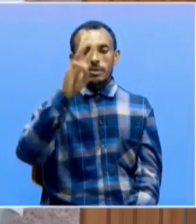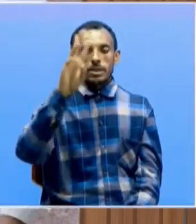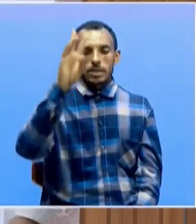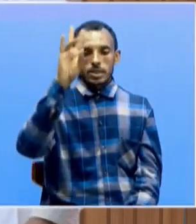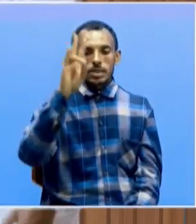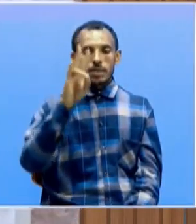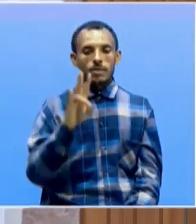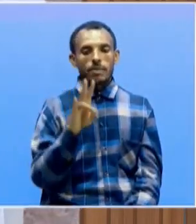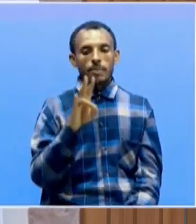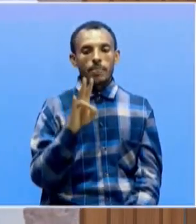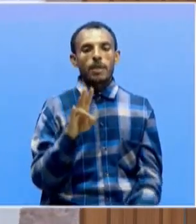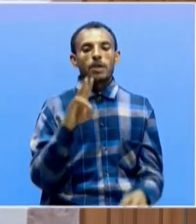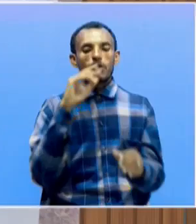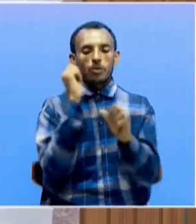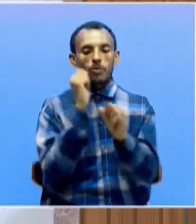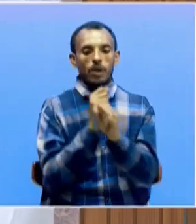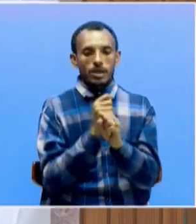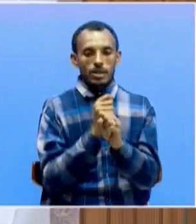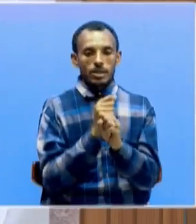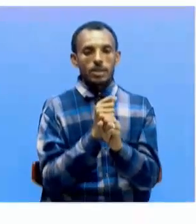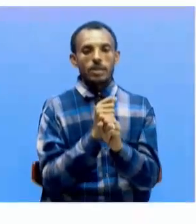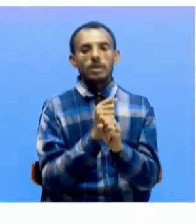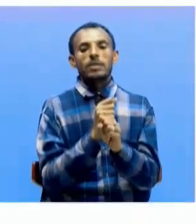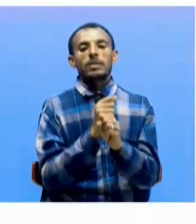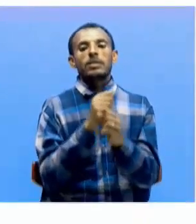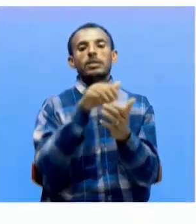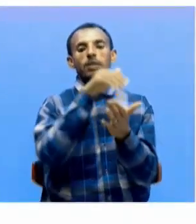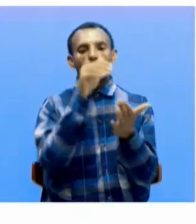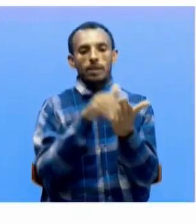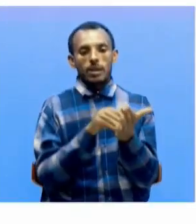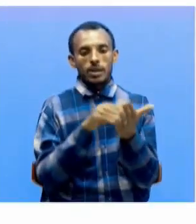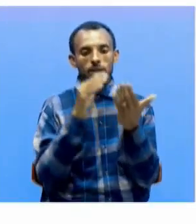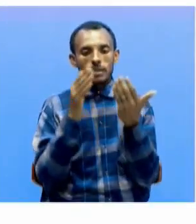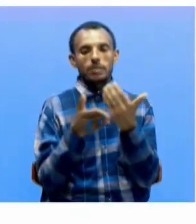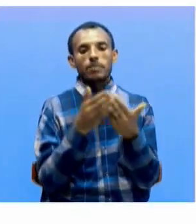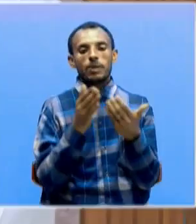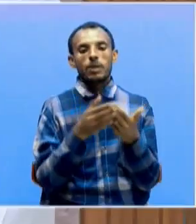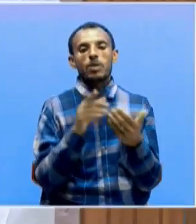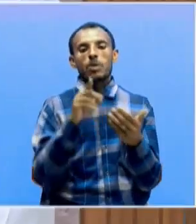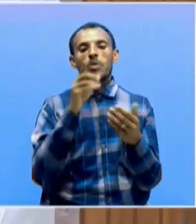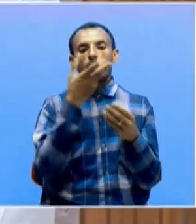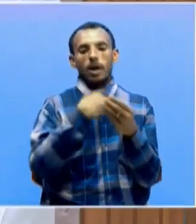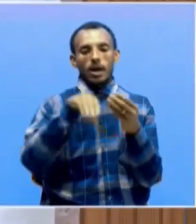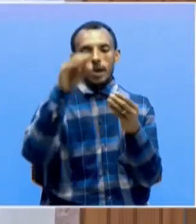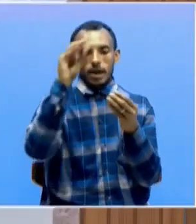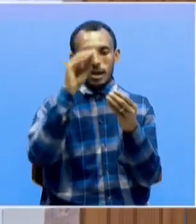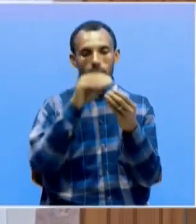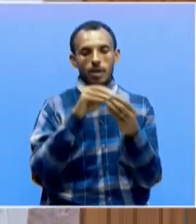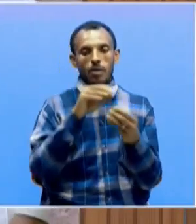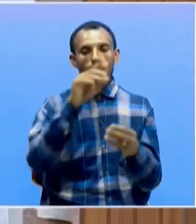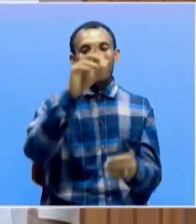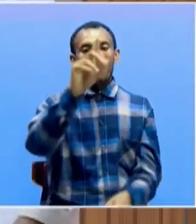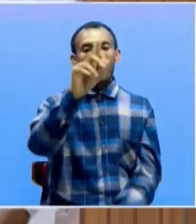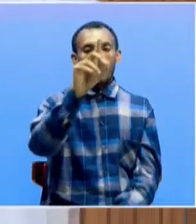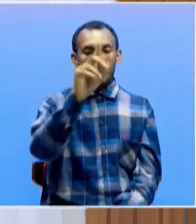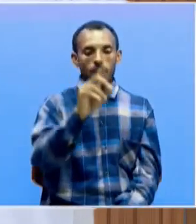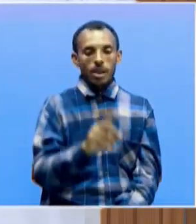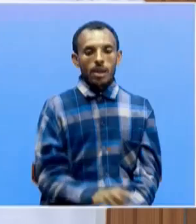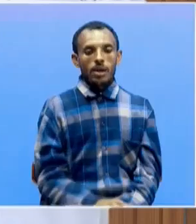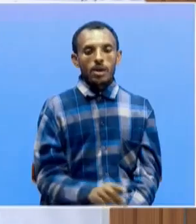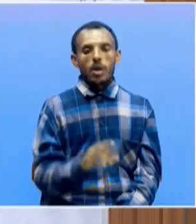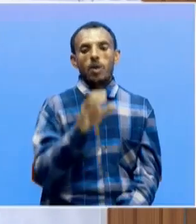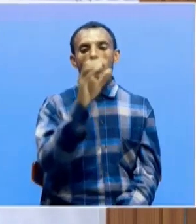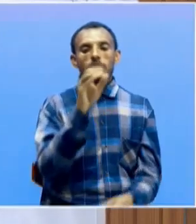7. To find the middle data, simply you add 1 on, since we have odd number